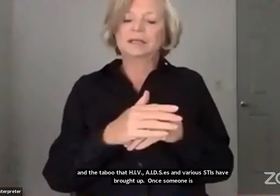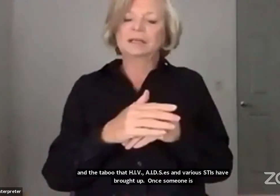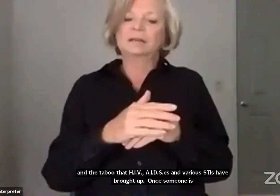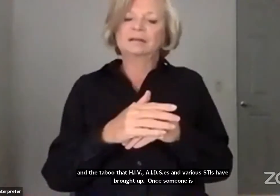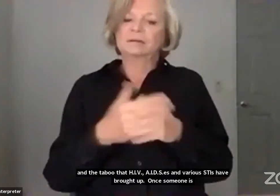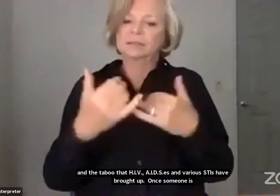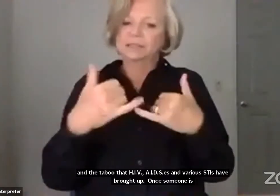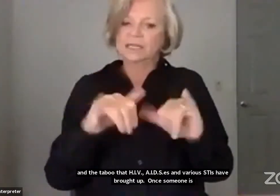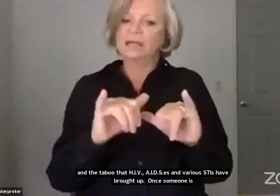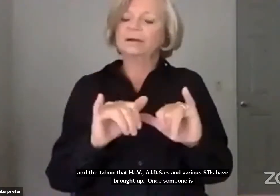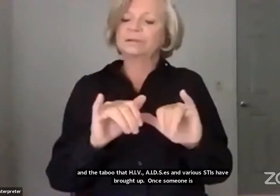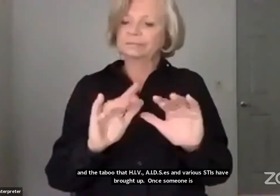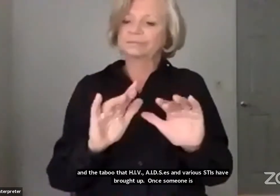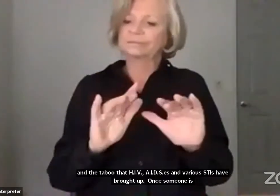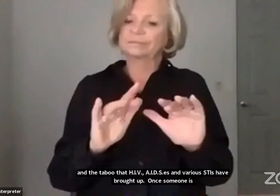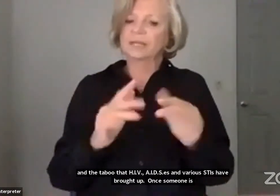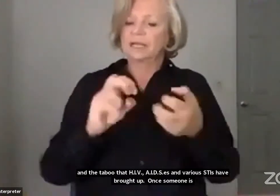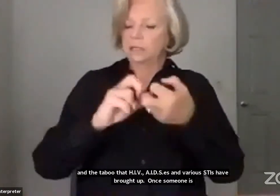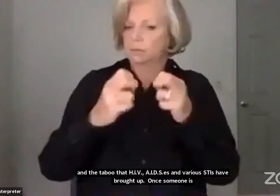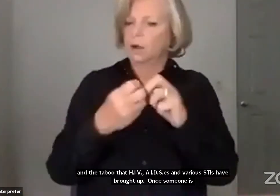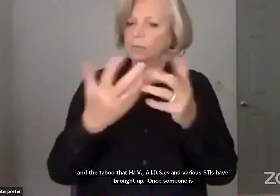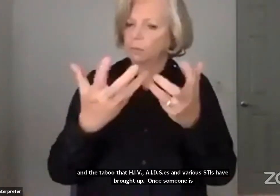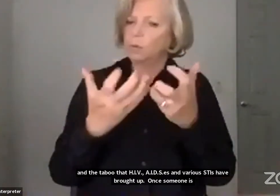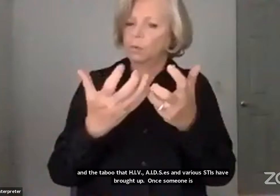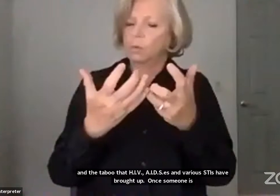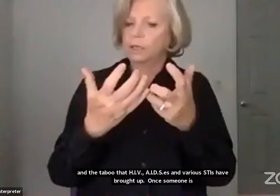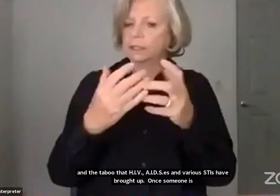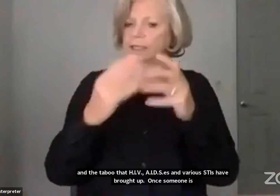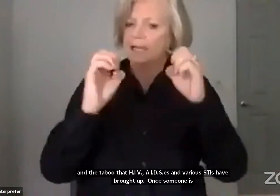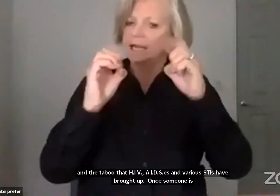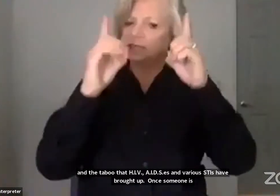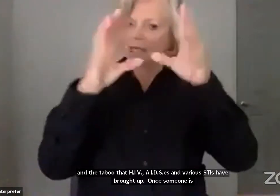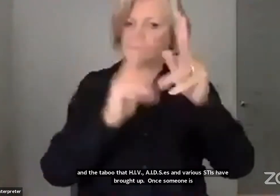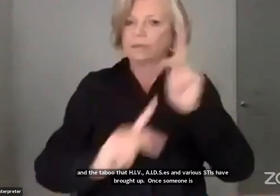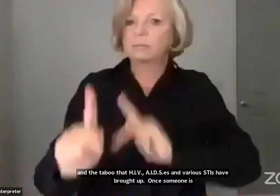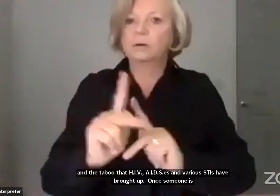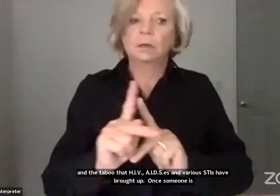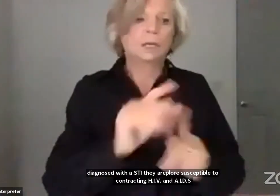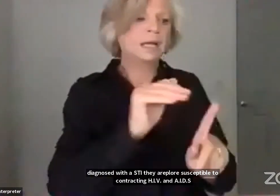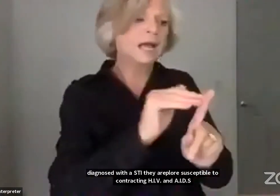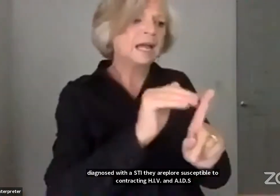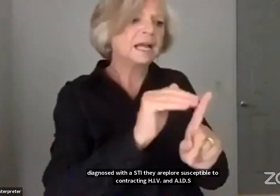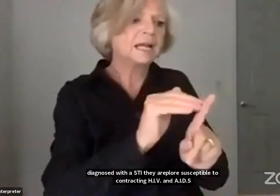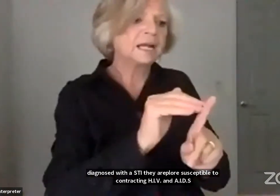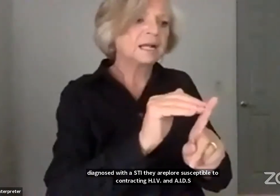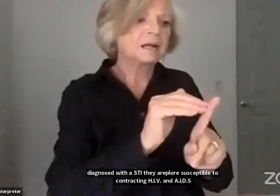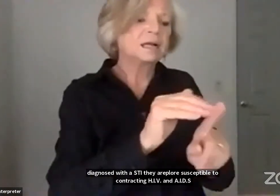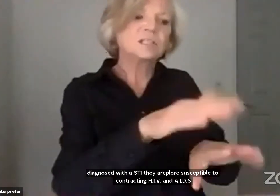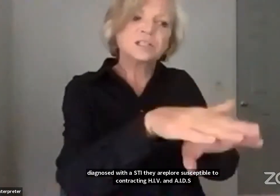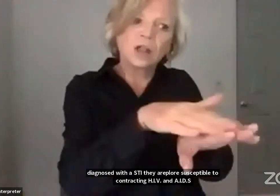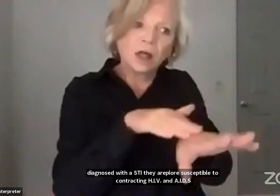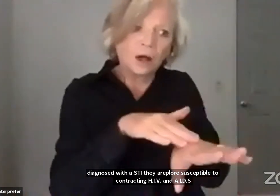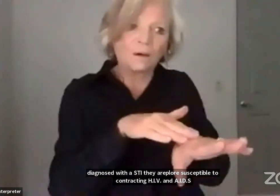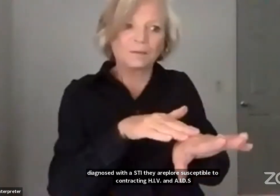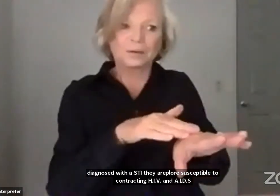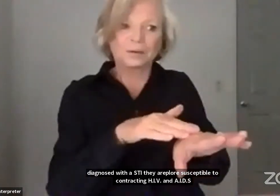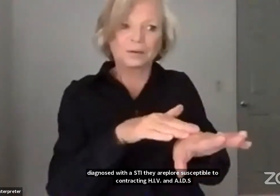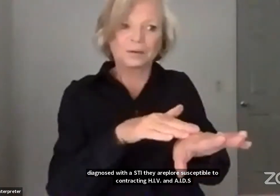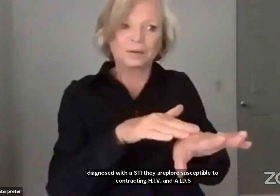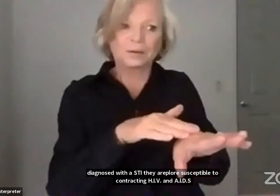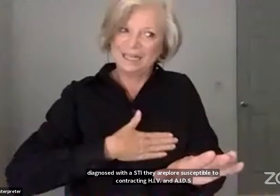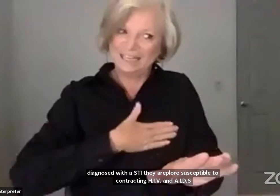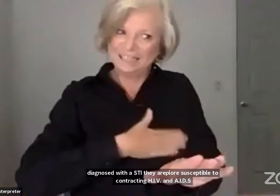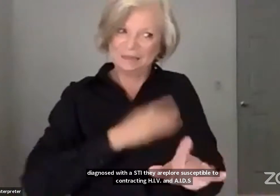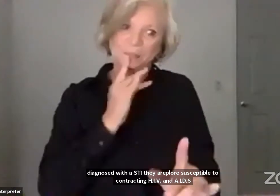contracting HIV and AIDS. So being able to look at that and educate, also Hey, prevent. Demisha, I'm gonna Yes. ask you to slow down just a little bit All for